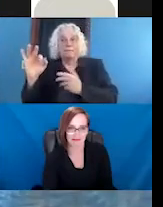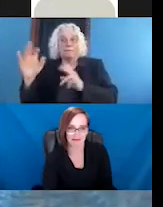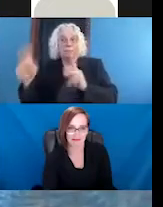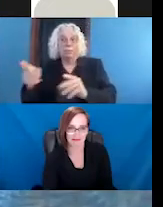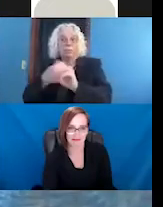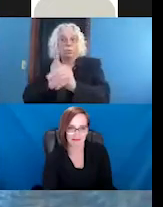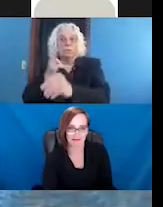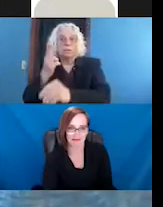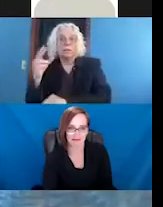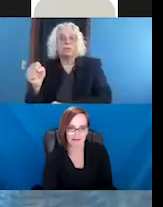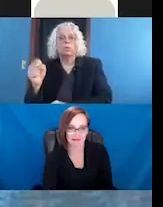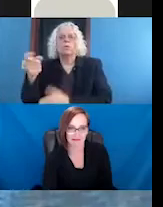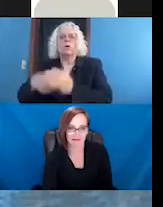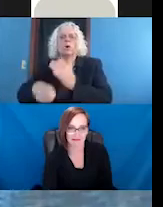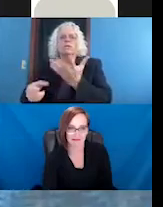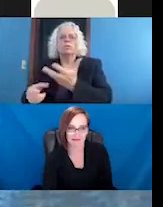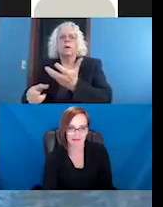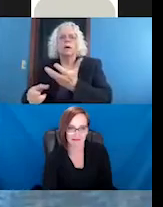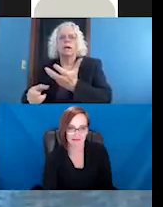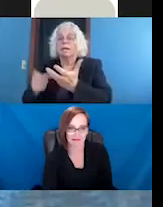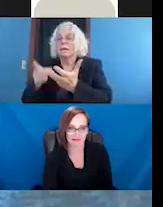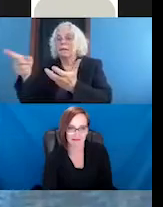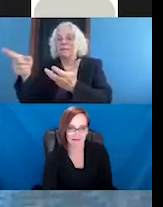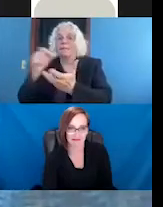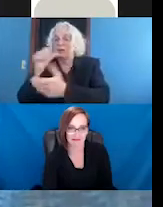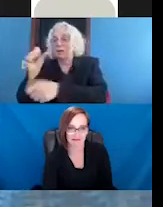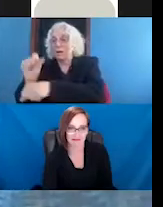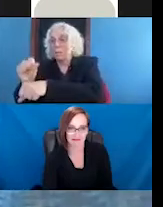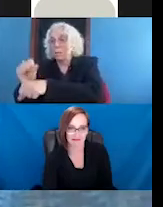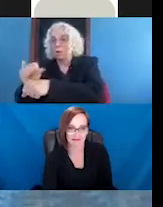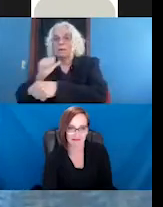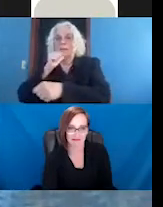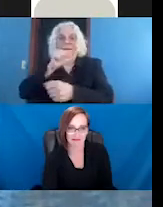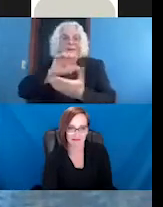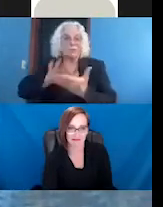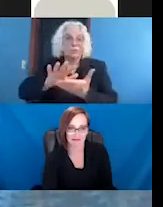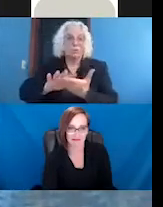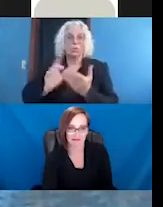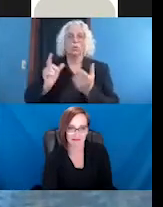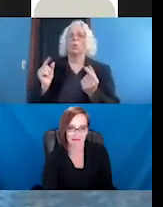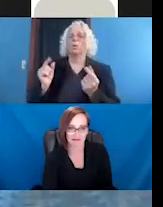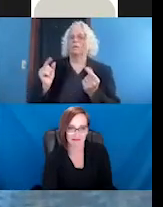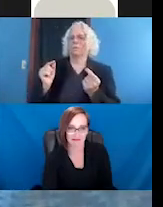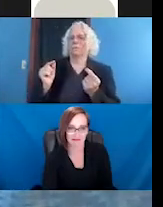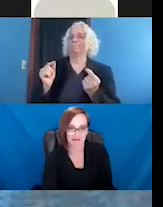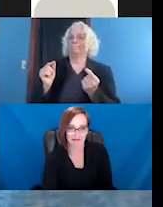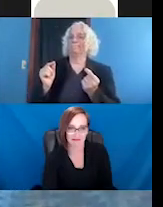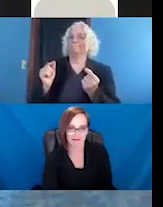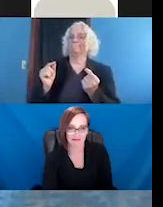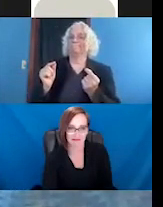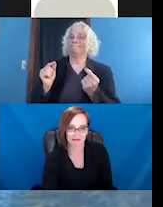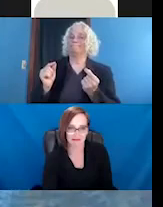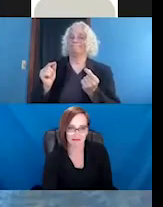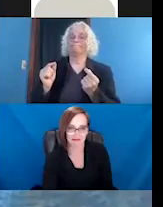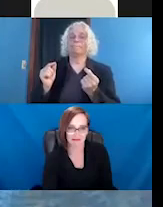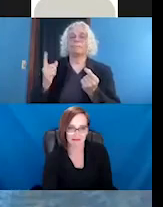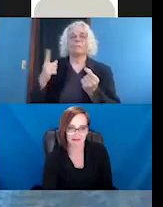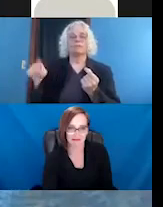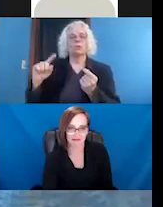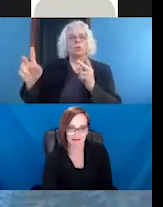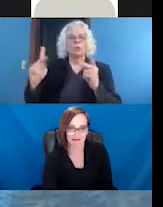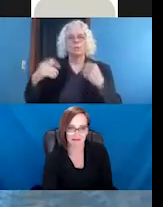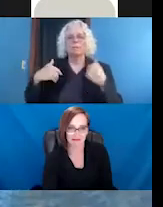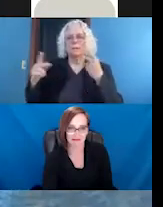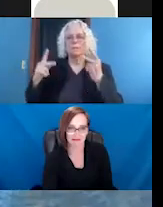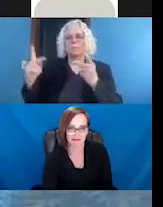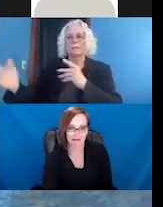who's not dropped out, and if you're not working, you're not in school, what are you doing? And so we need to leverage the potential of young people being